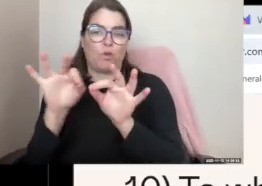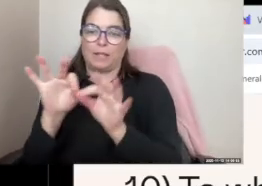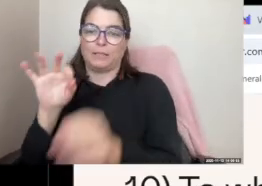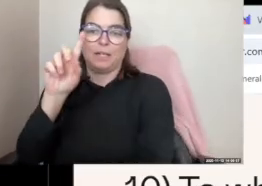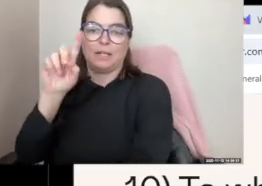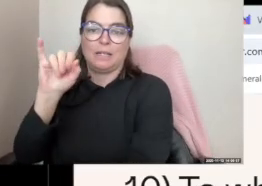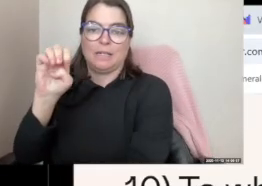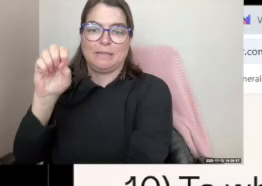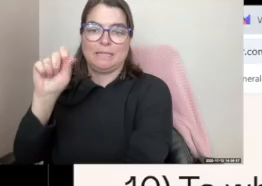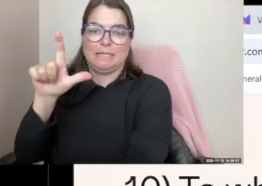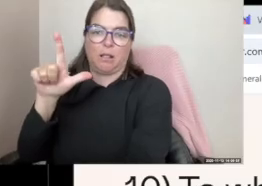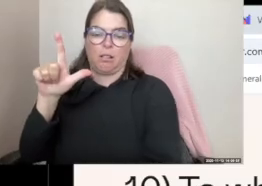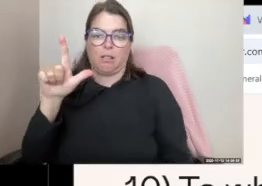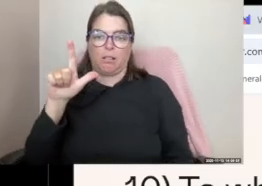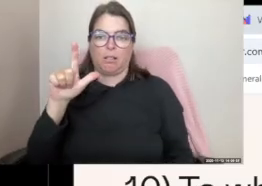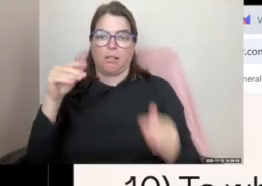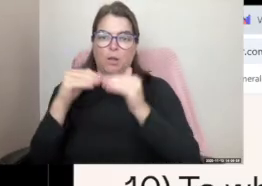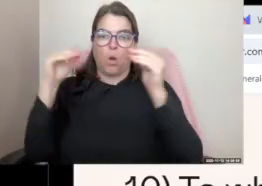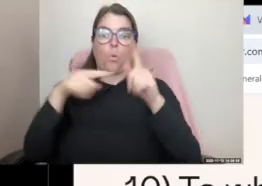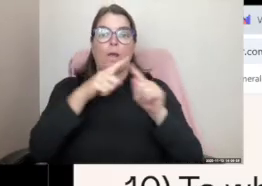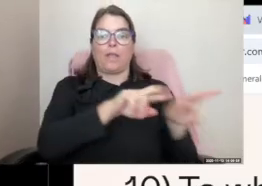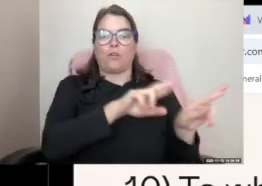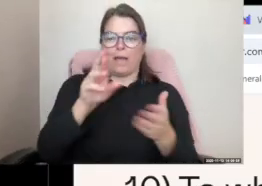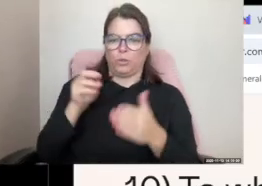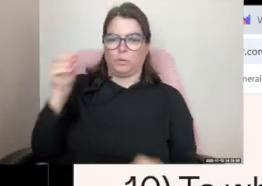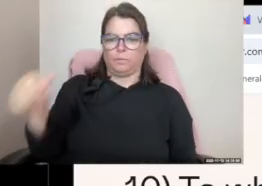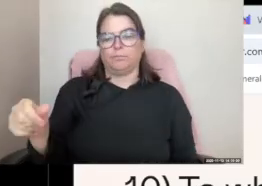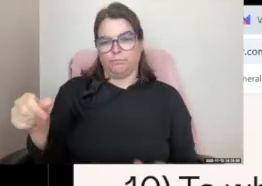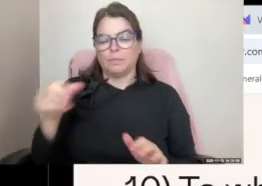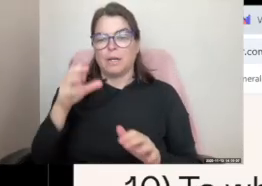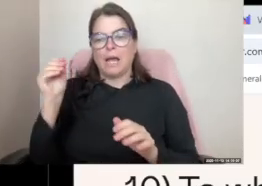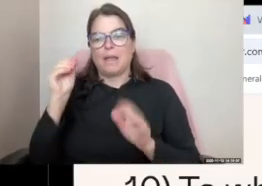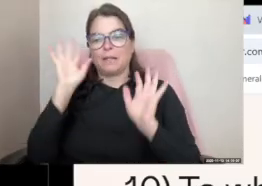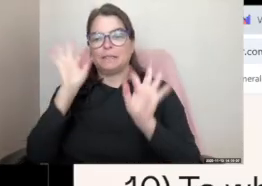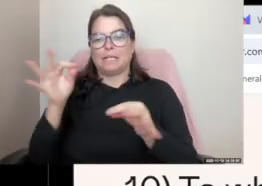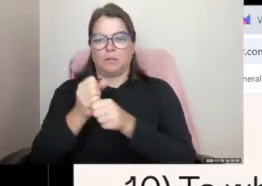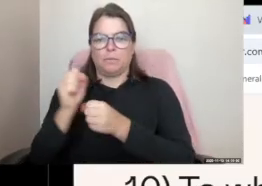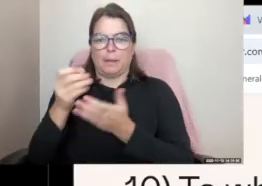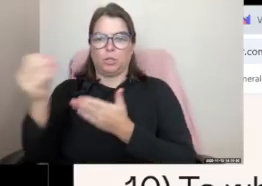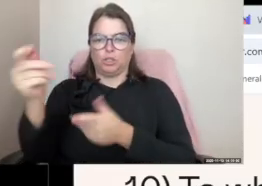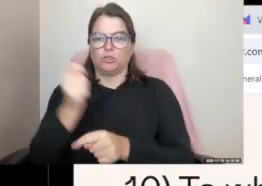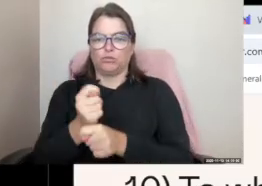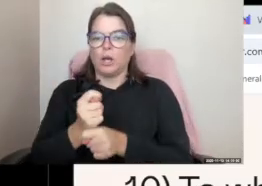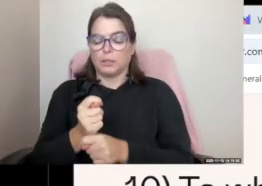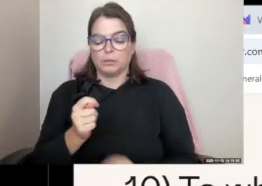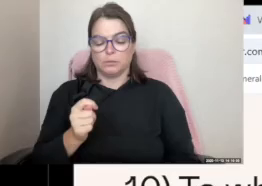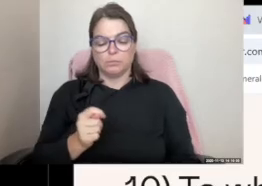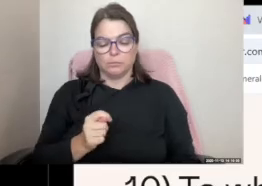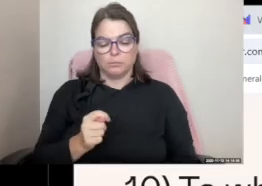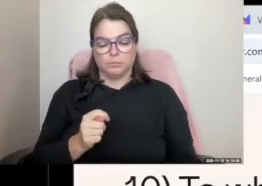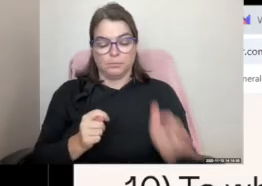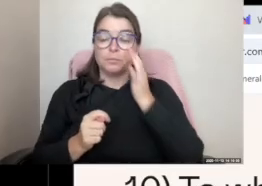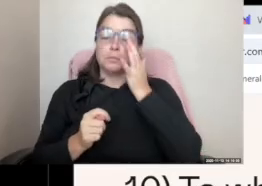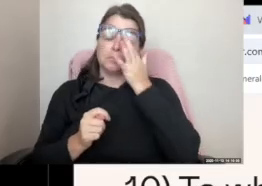total cost of ownership, which is at best an academic exercise. We need to make sure these trucks are